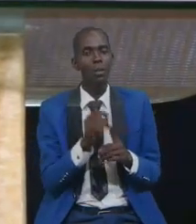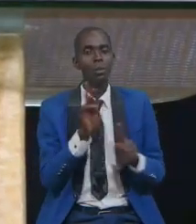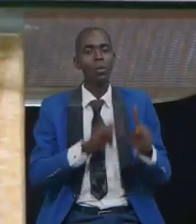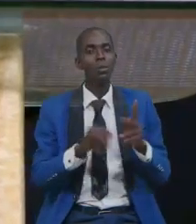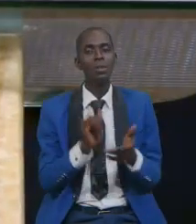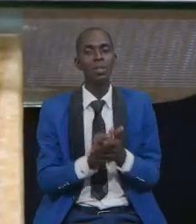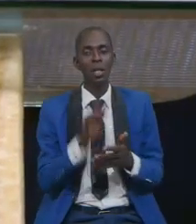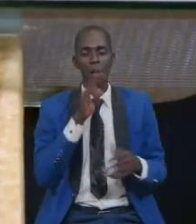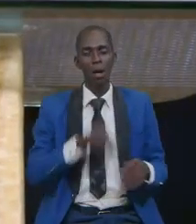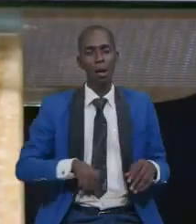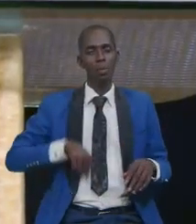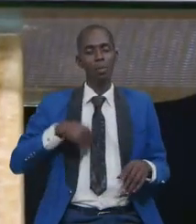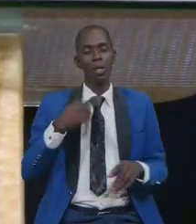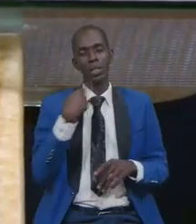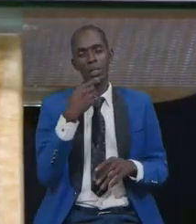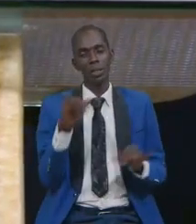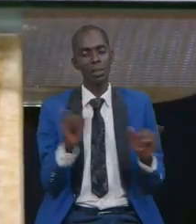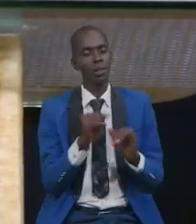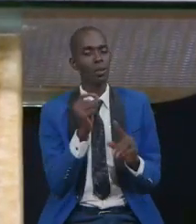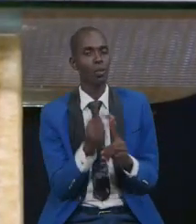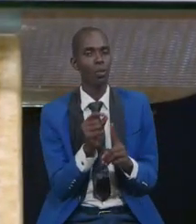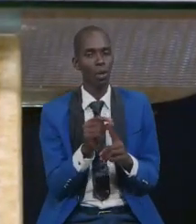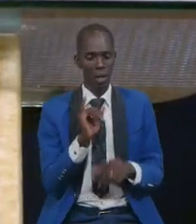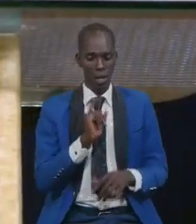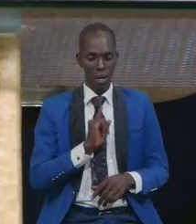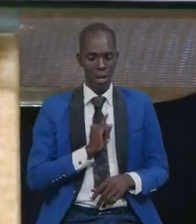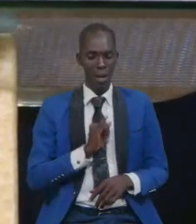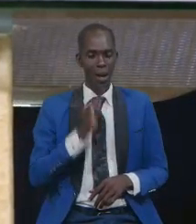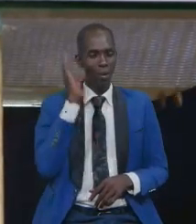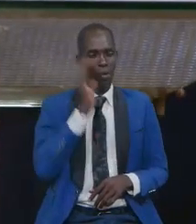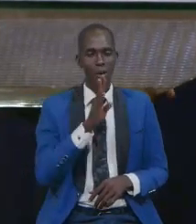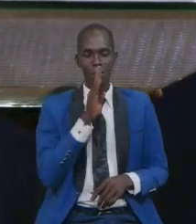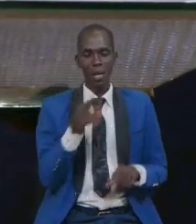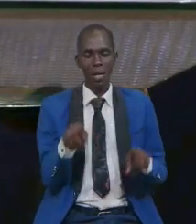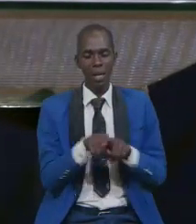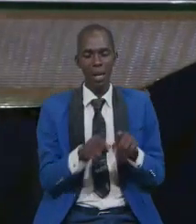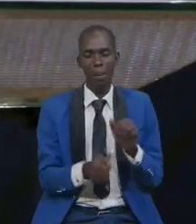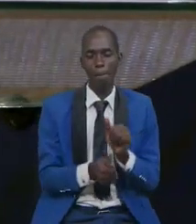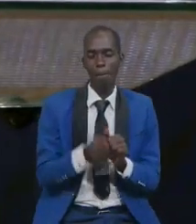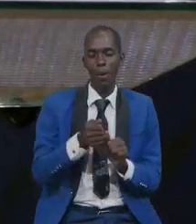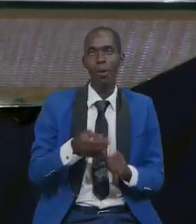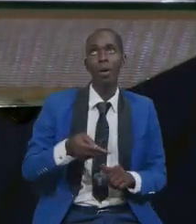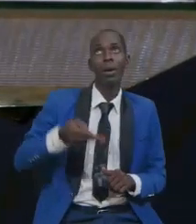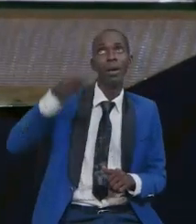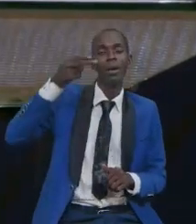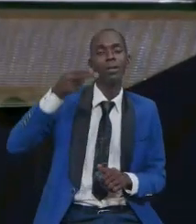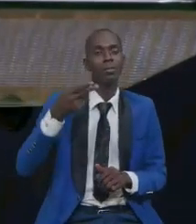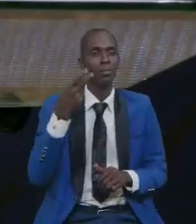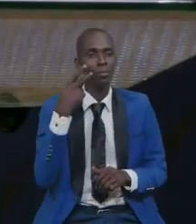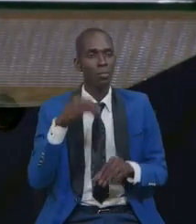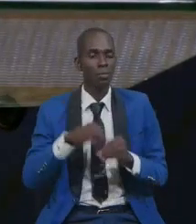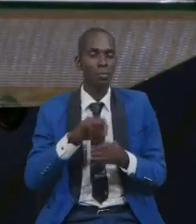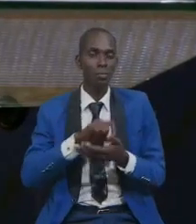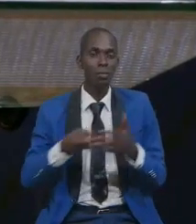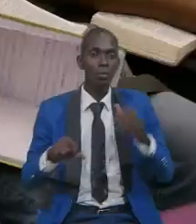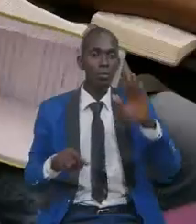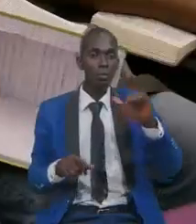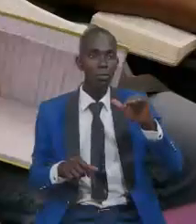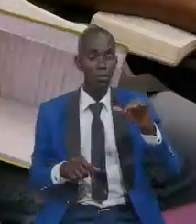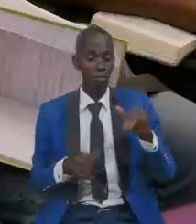themselves, I will be like the Most High. Then in verse 15 says,